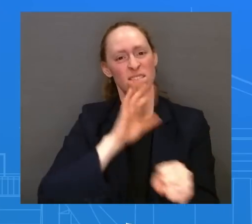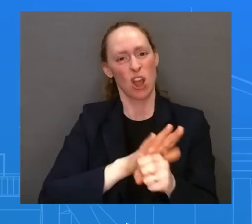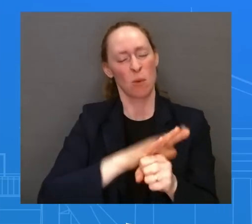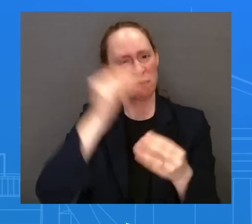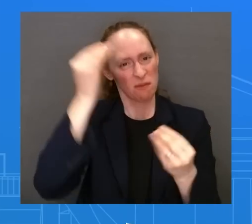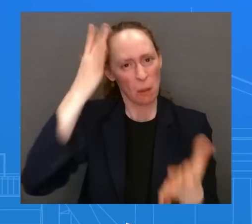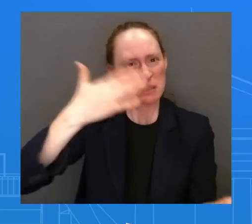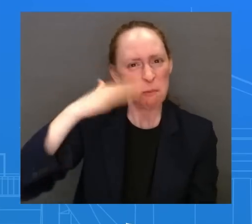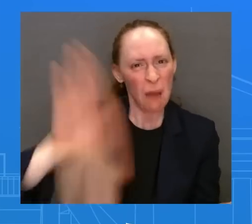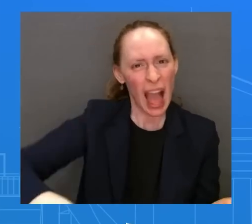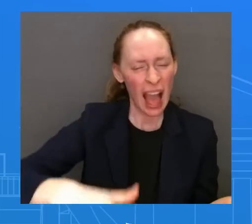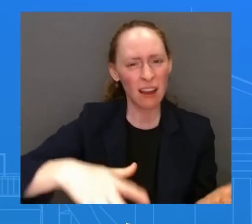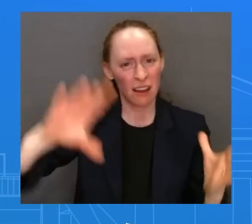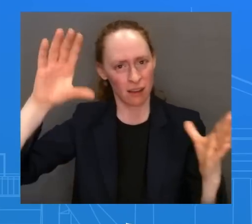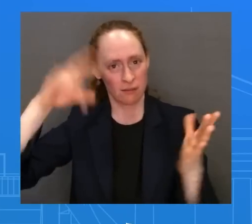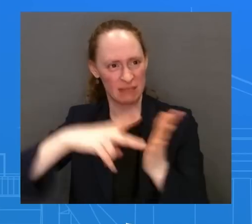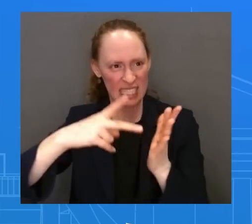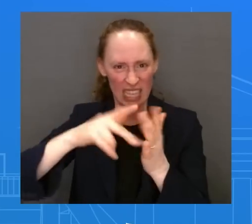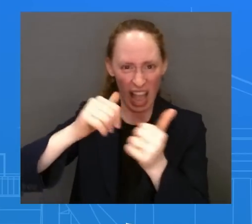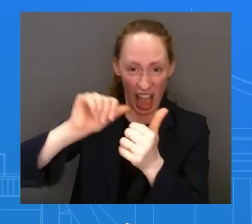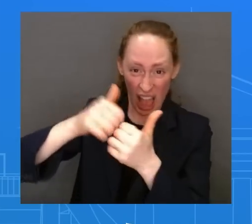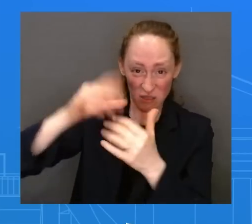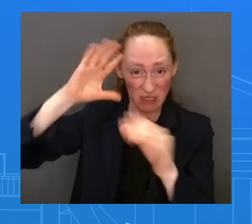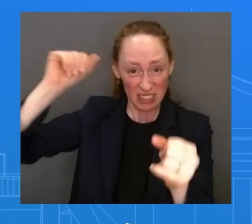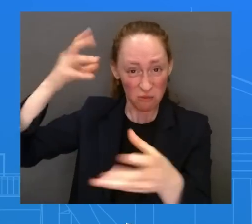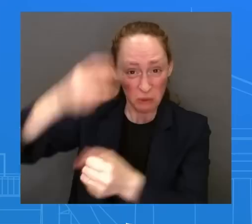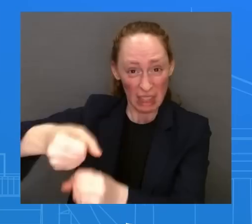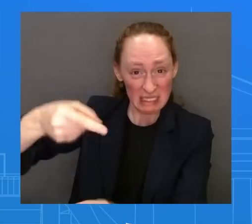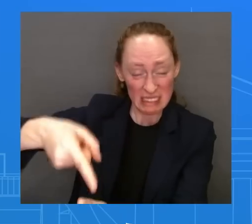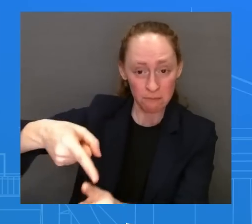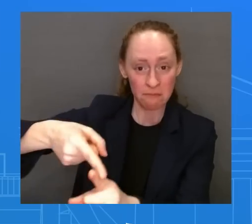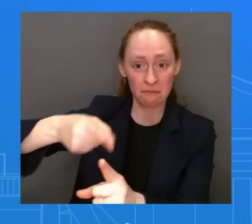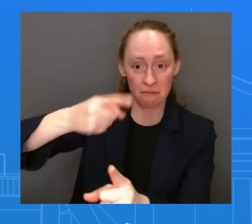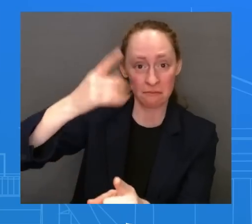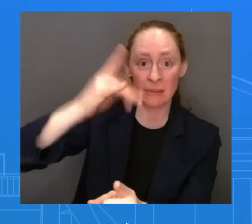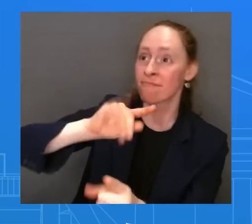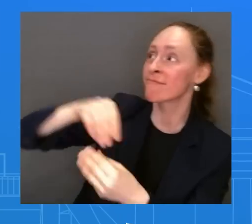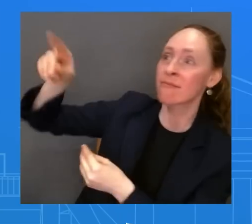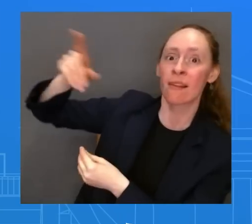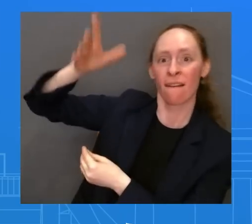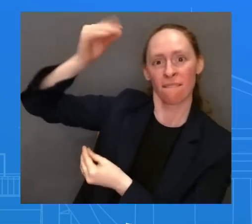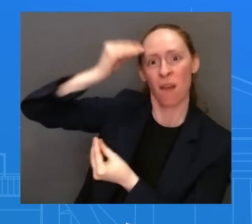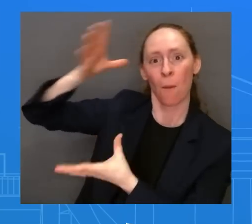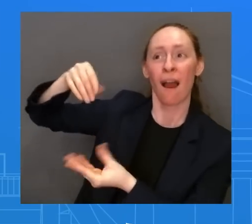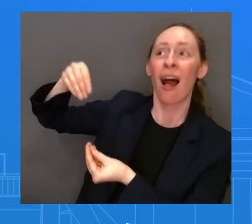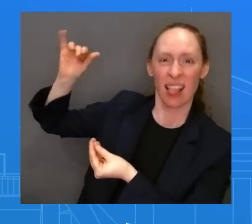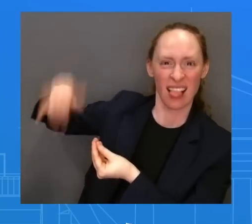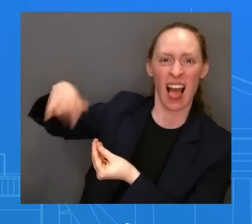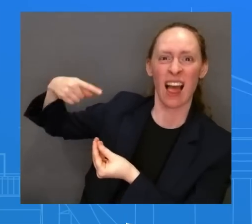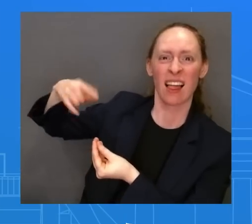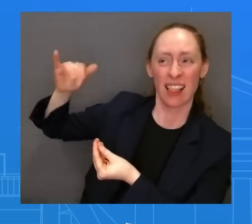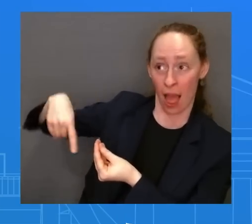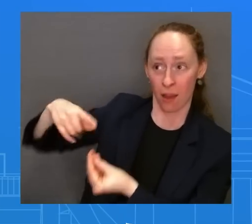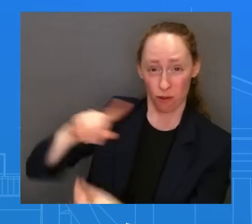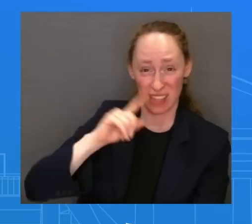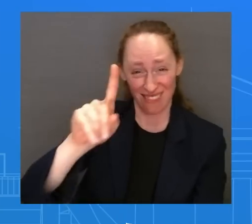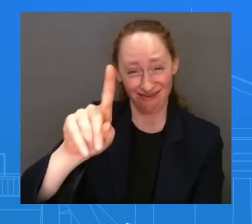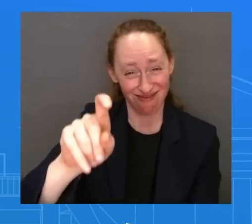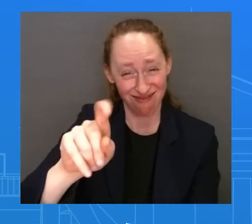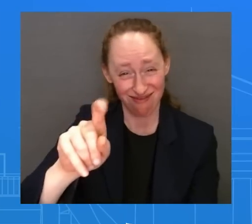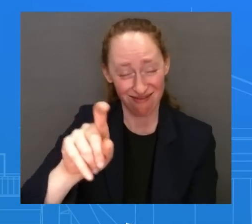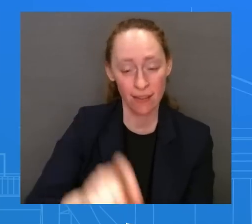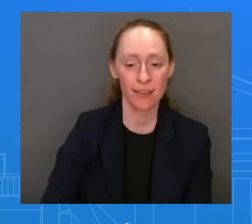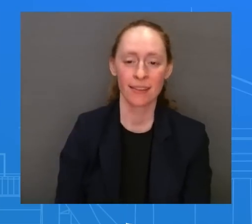pdb that anything in there is legit what I said was that intelligence is a mosaic what if the Mosaic all the pieces are